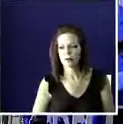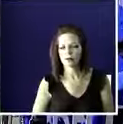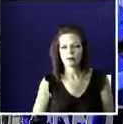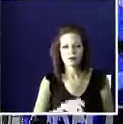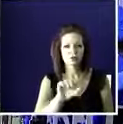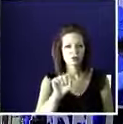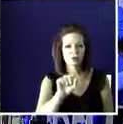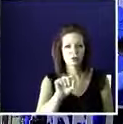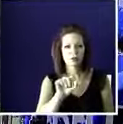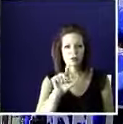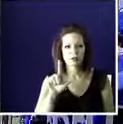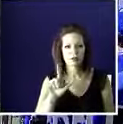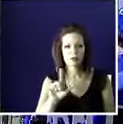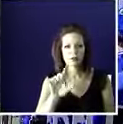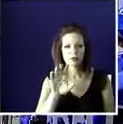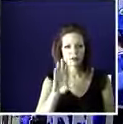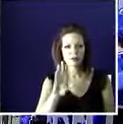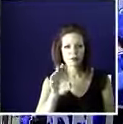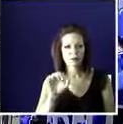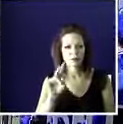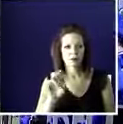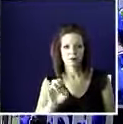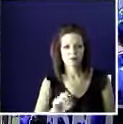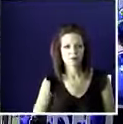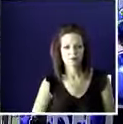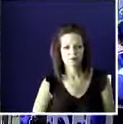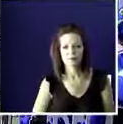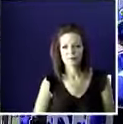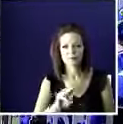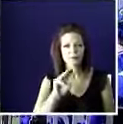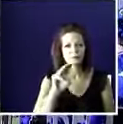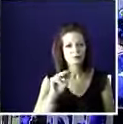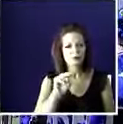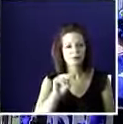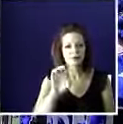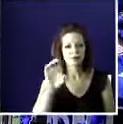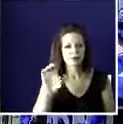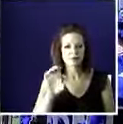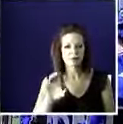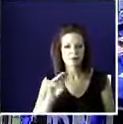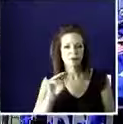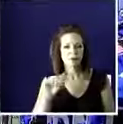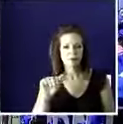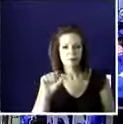Serenity Lee Bode. Macy Christina Masters.